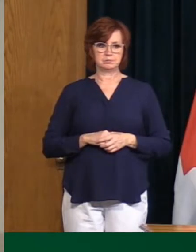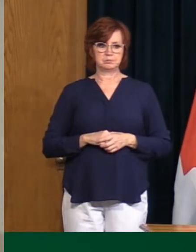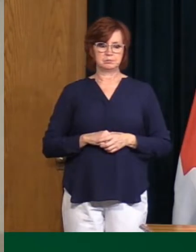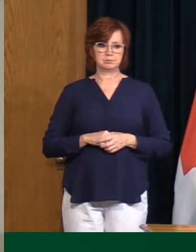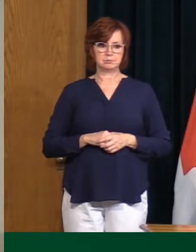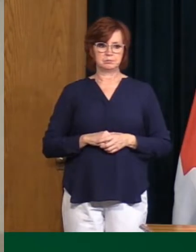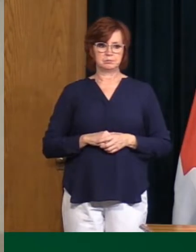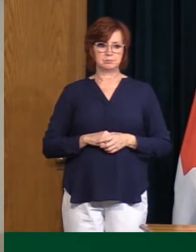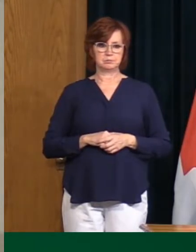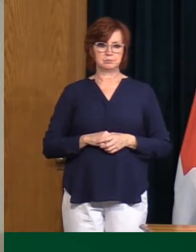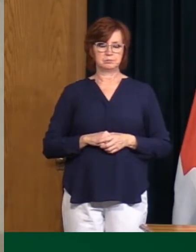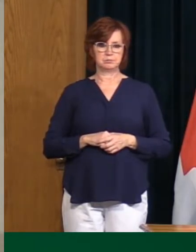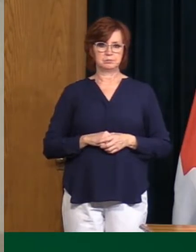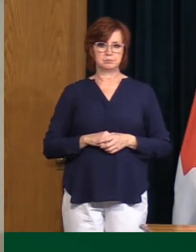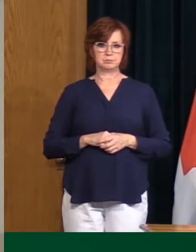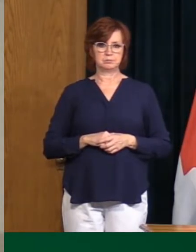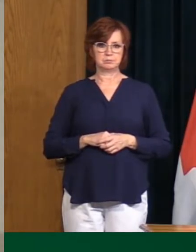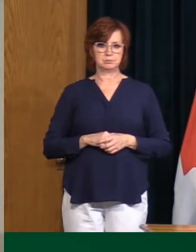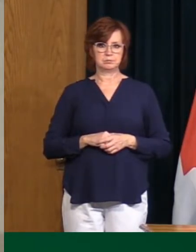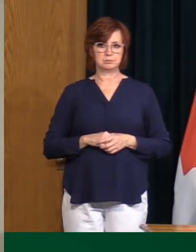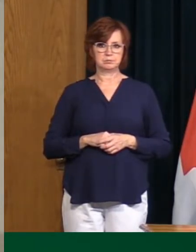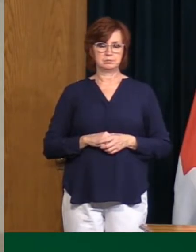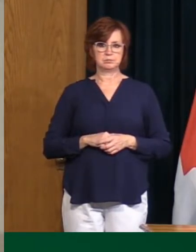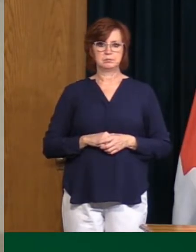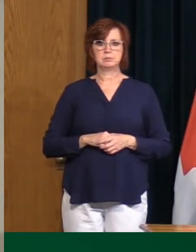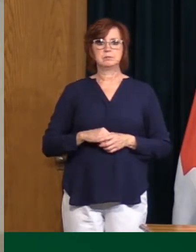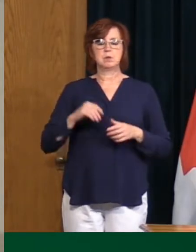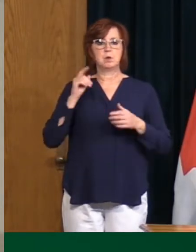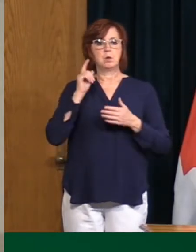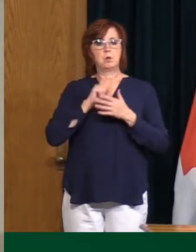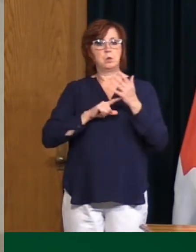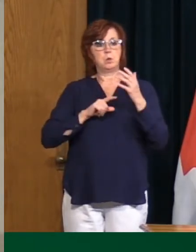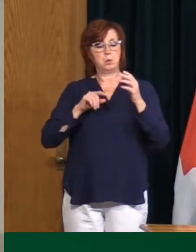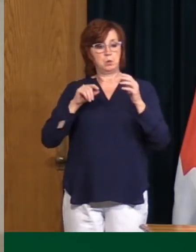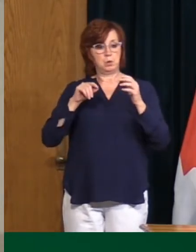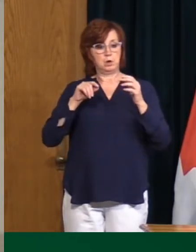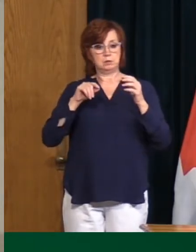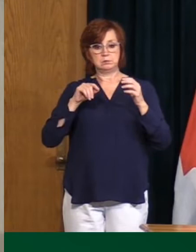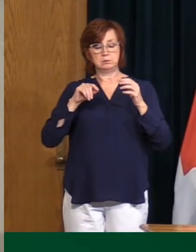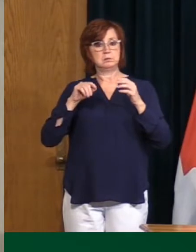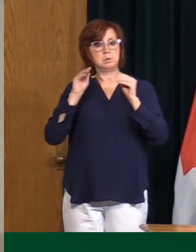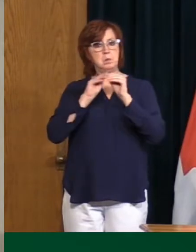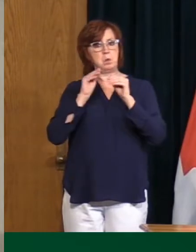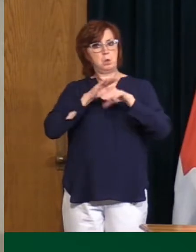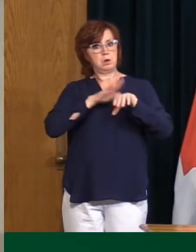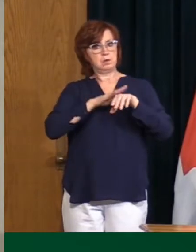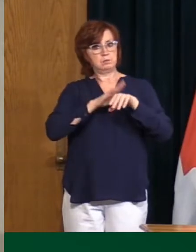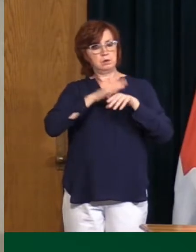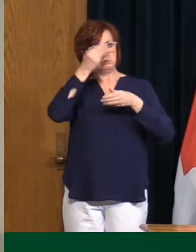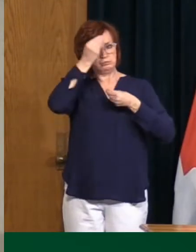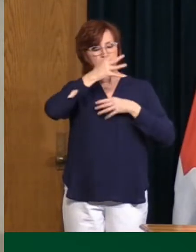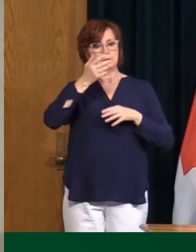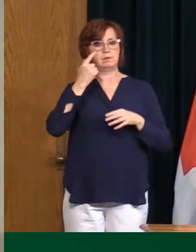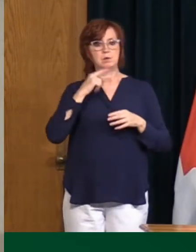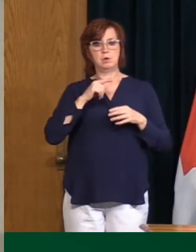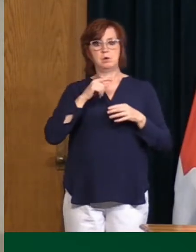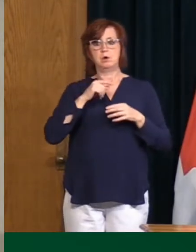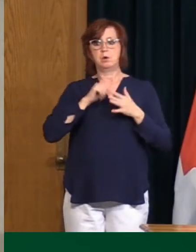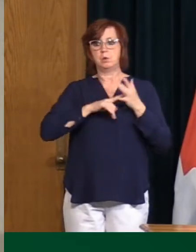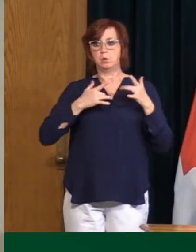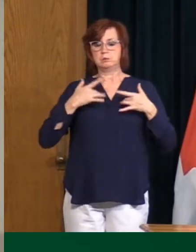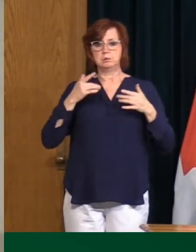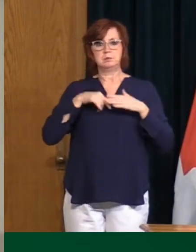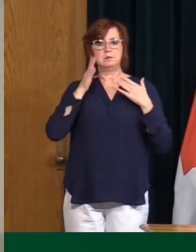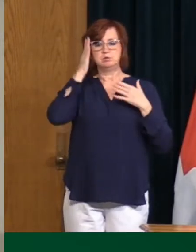transmission and what further feedback can we give in terms of minimizing those events happening going forwards. We'll take